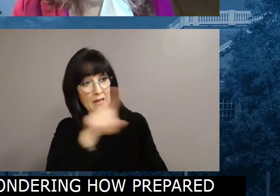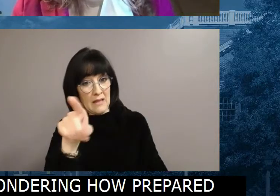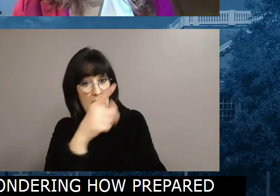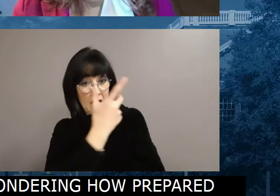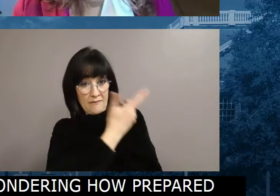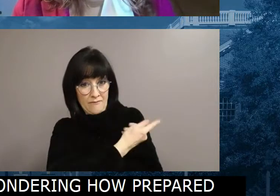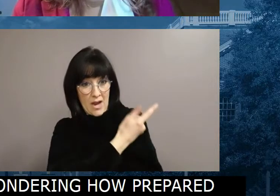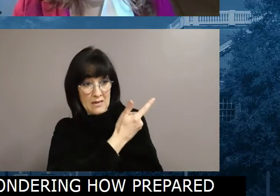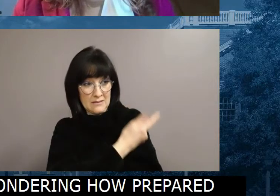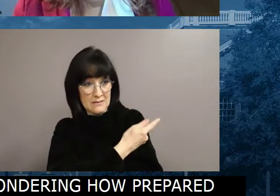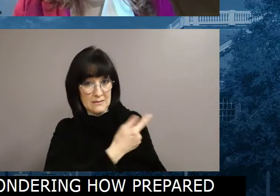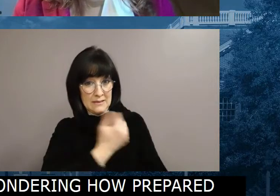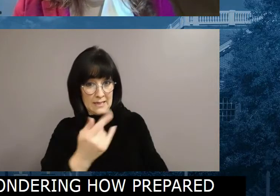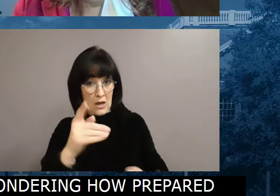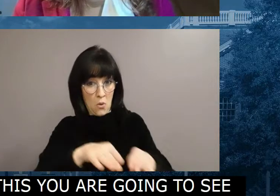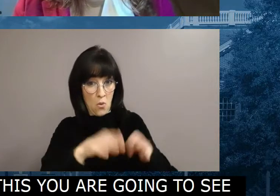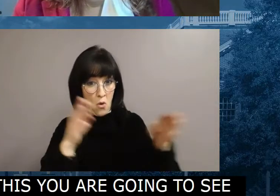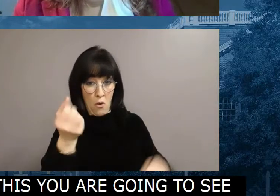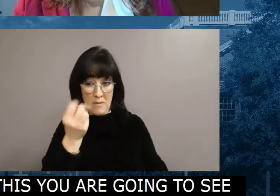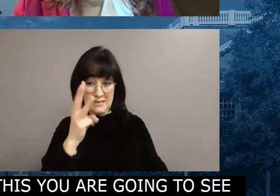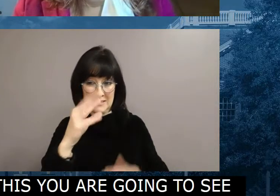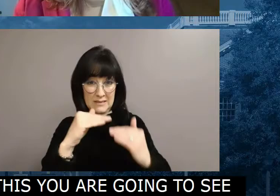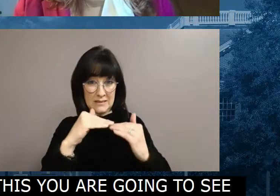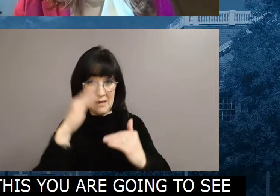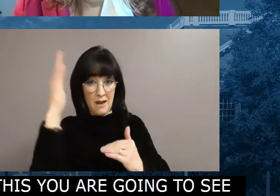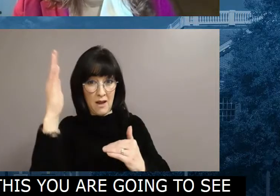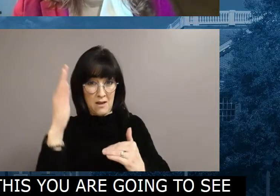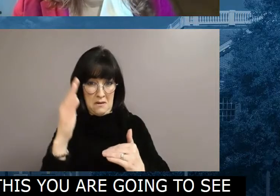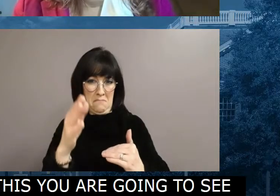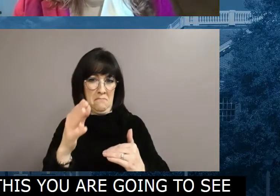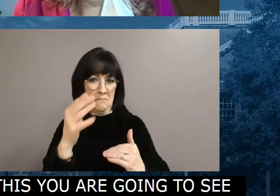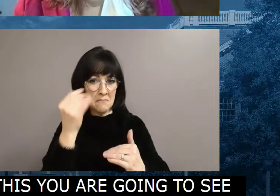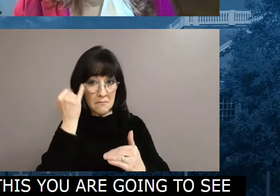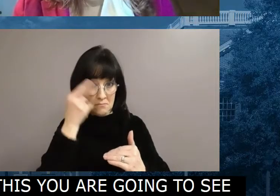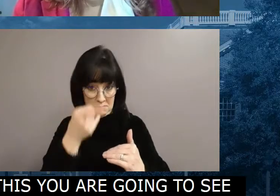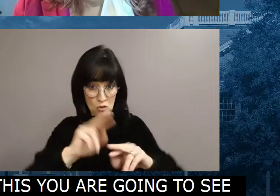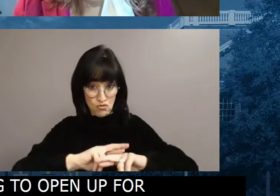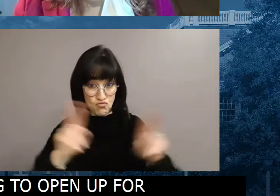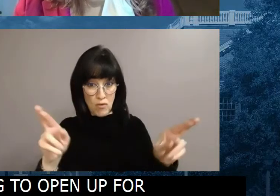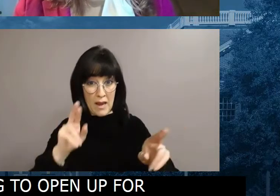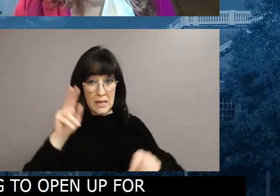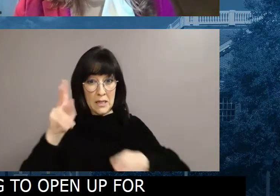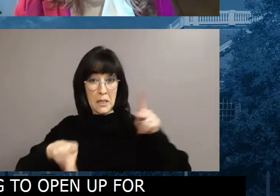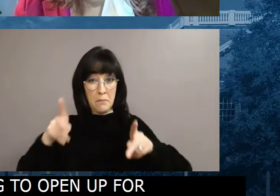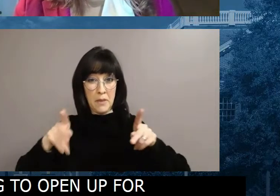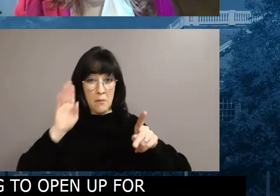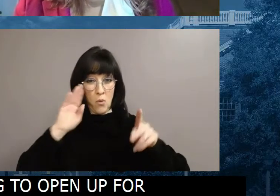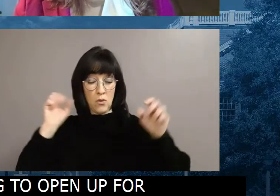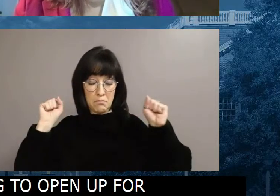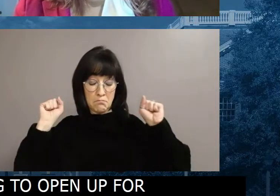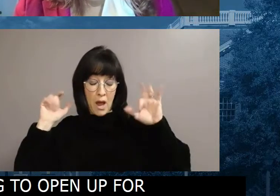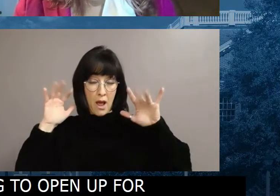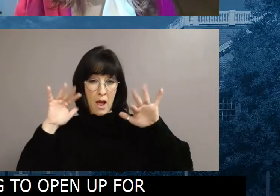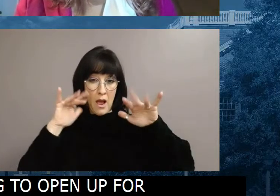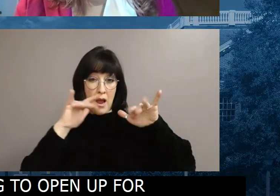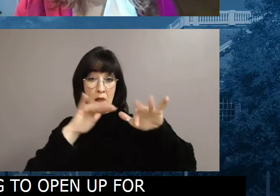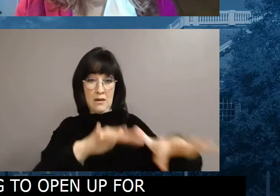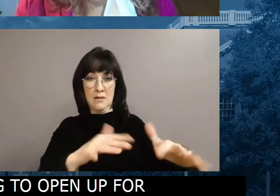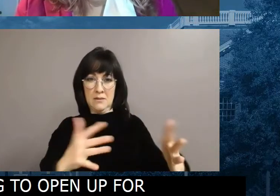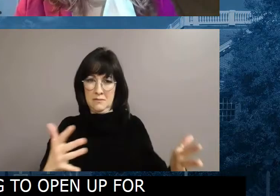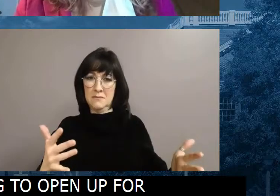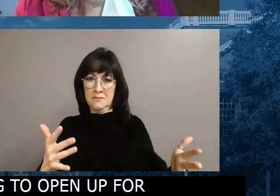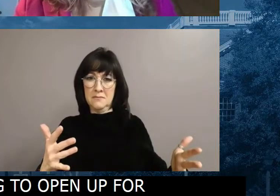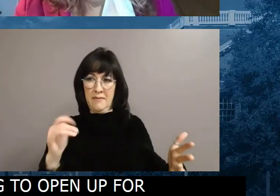Delawareans ages 16 and older, and how long you expect it to take to actually be able to vaccinate everyone that will sign up. Yeah, that's a great